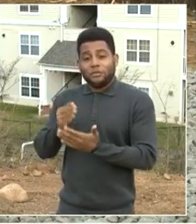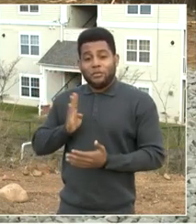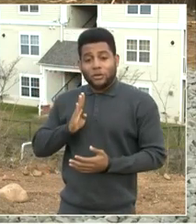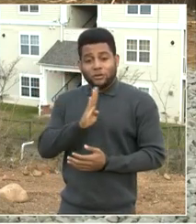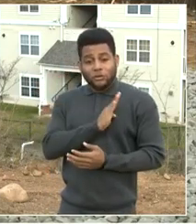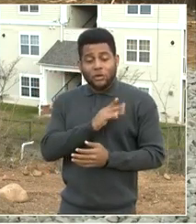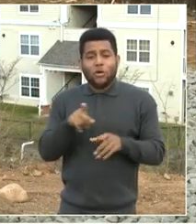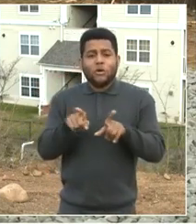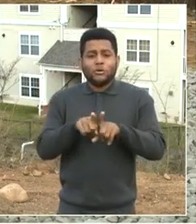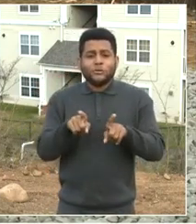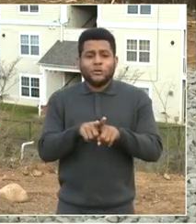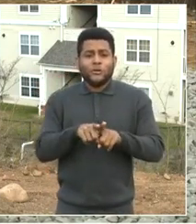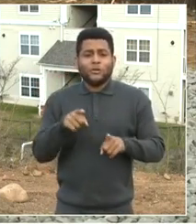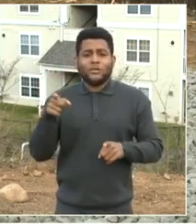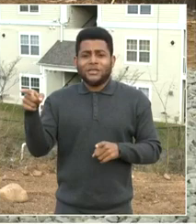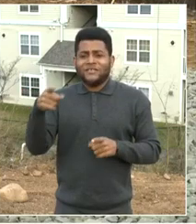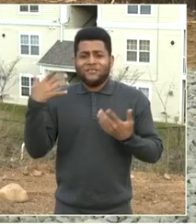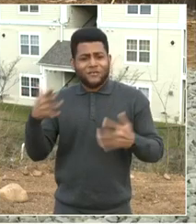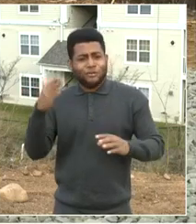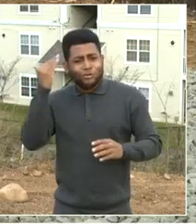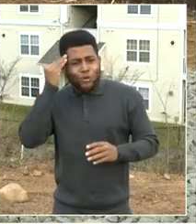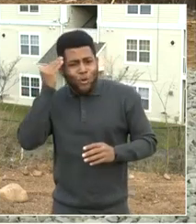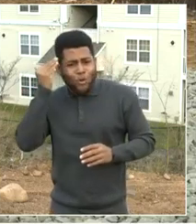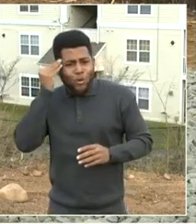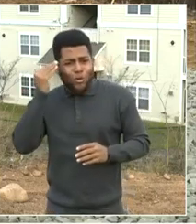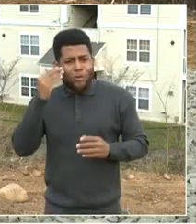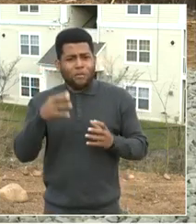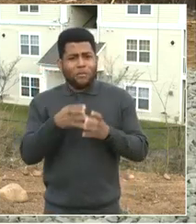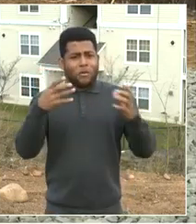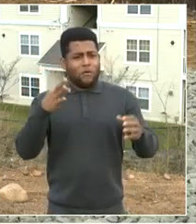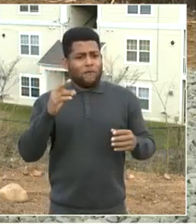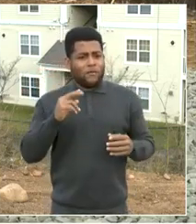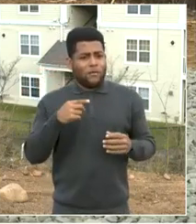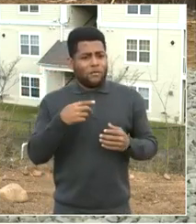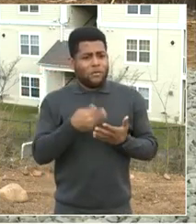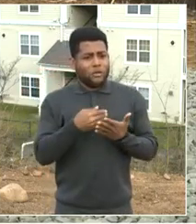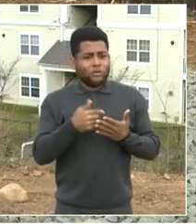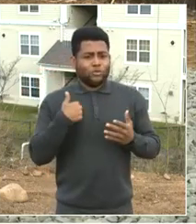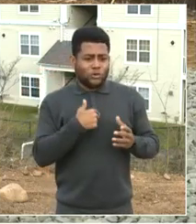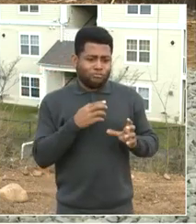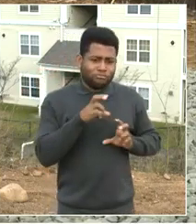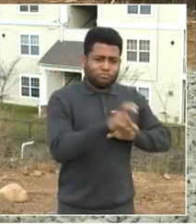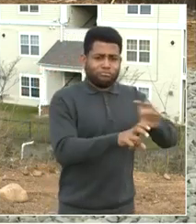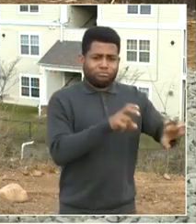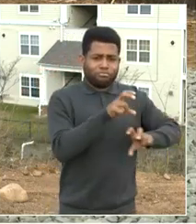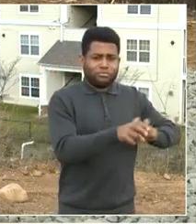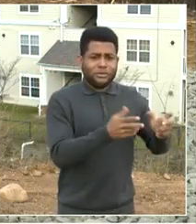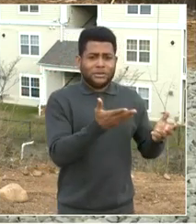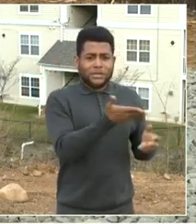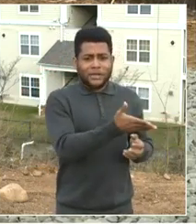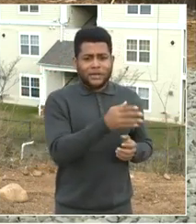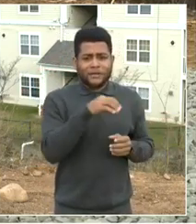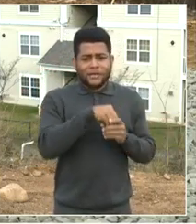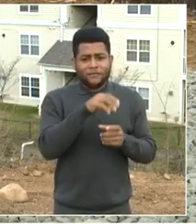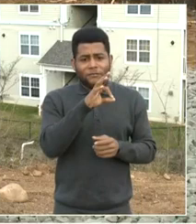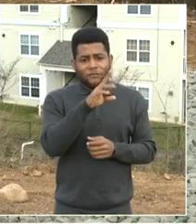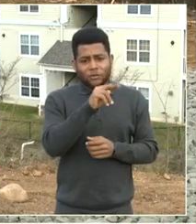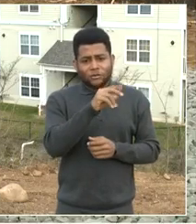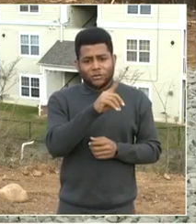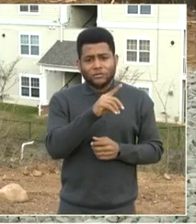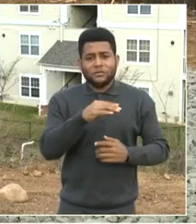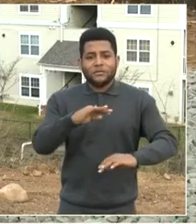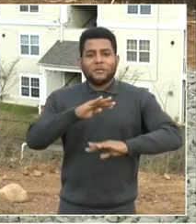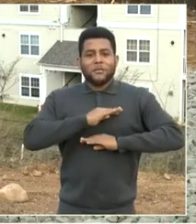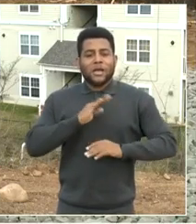fund and how much good it is doing in helping us meet our goals. We have committed $1